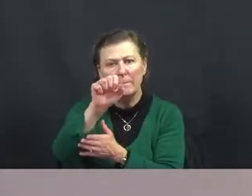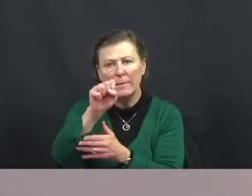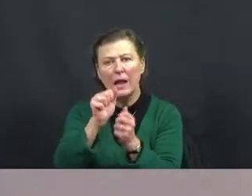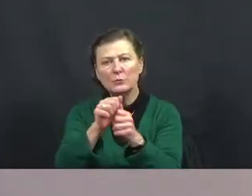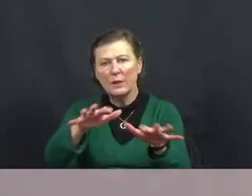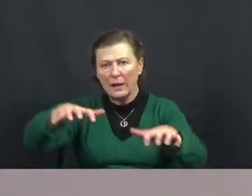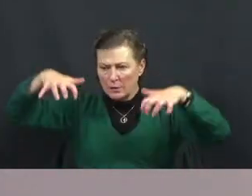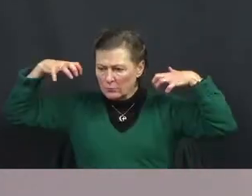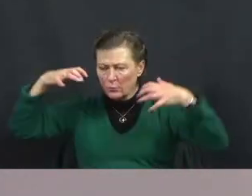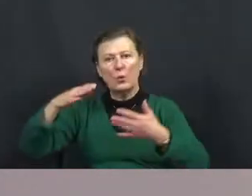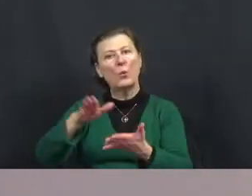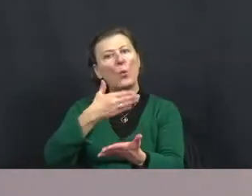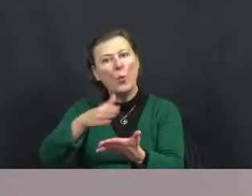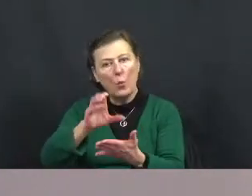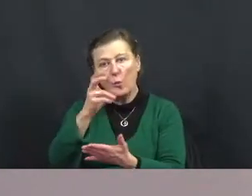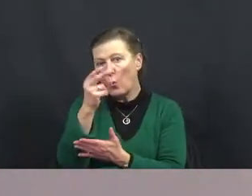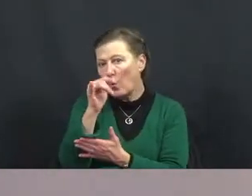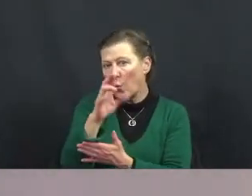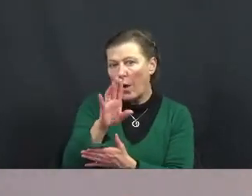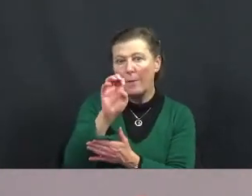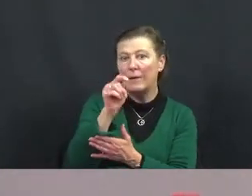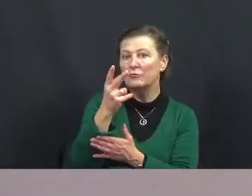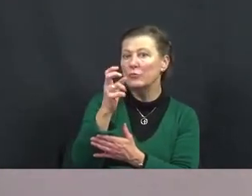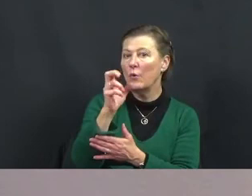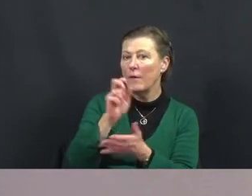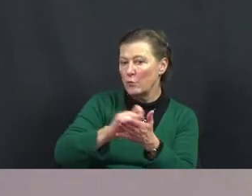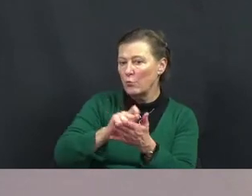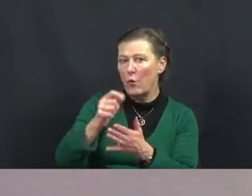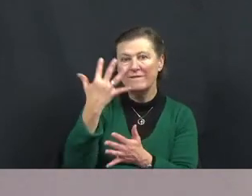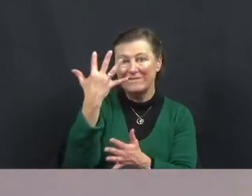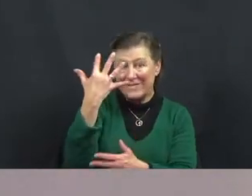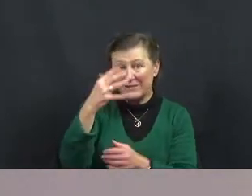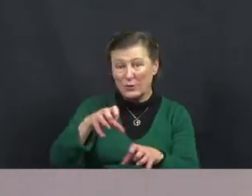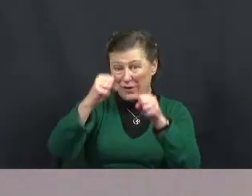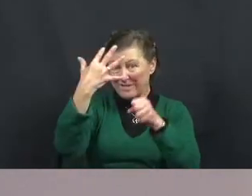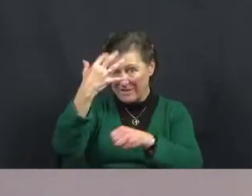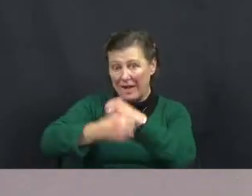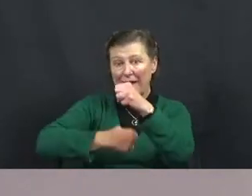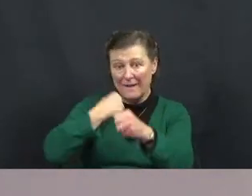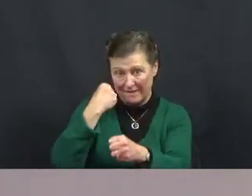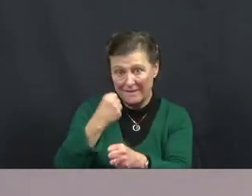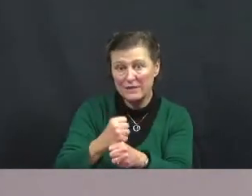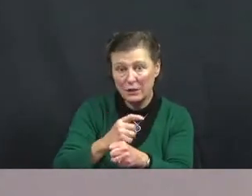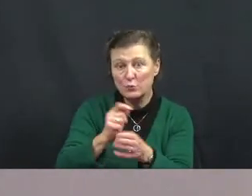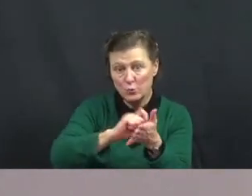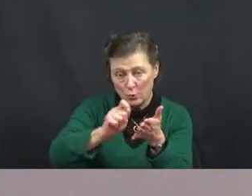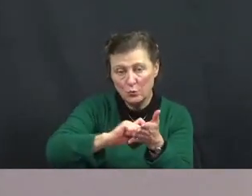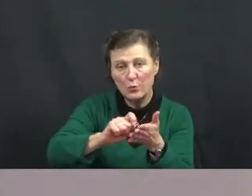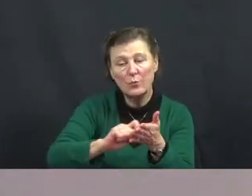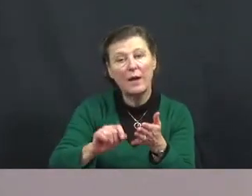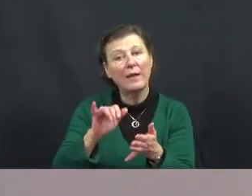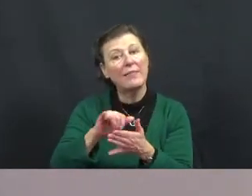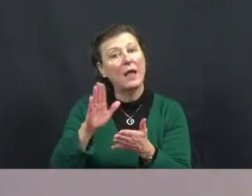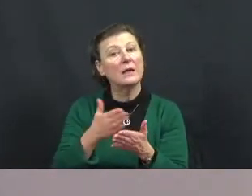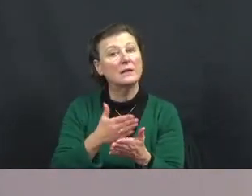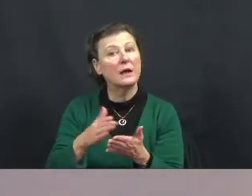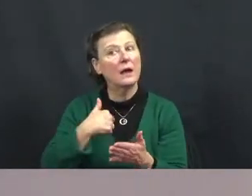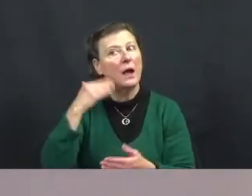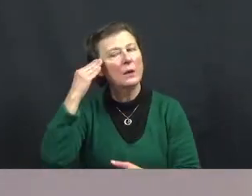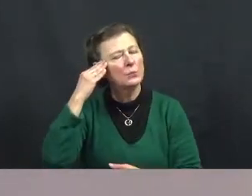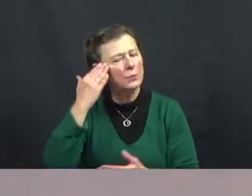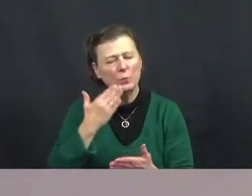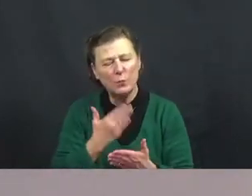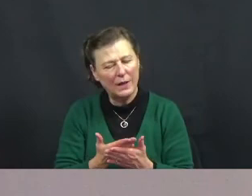and orchestra that Beethoven spent 5 years working on near the end of his life. It was a piece I knew very